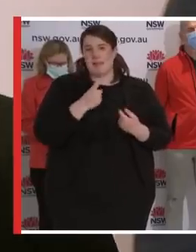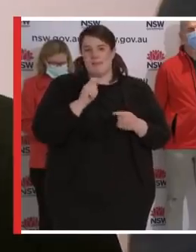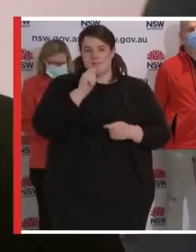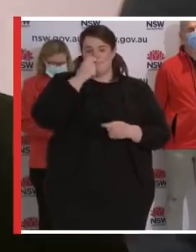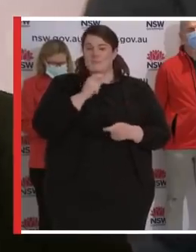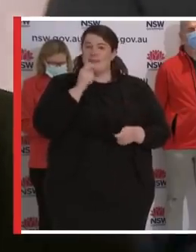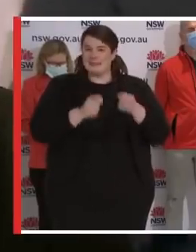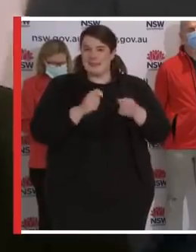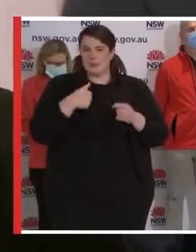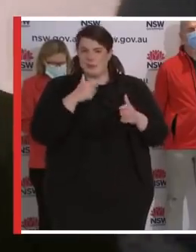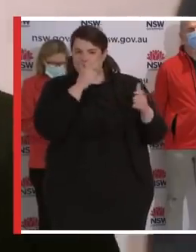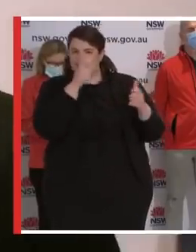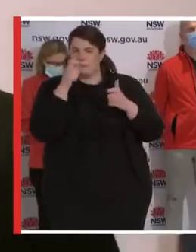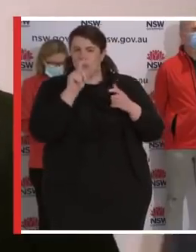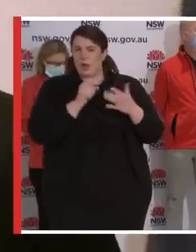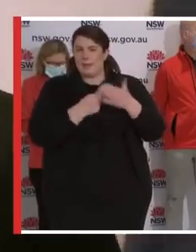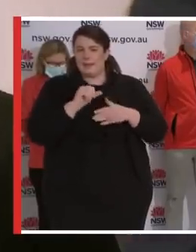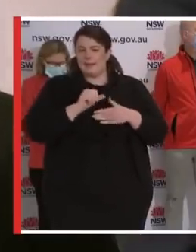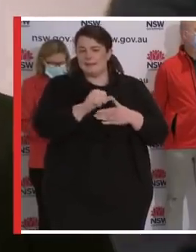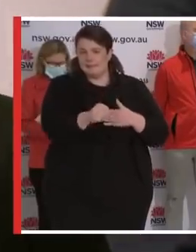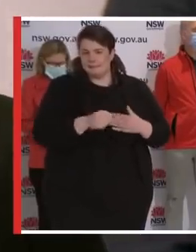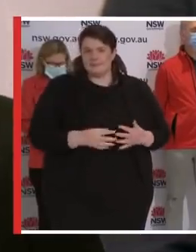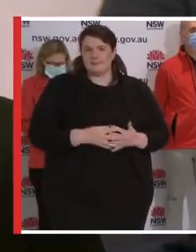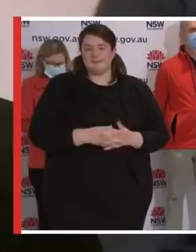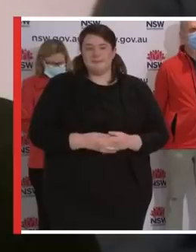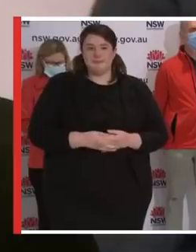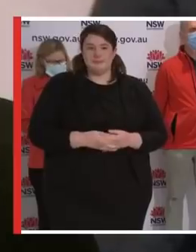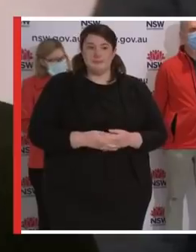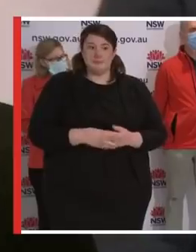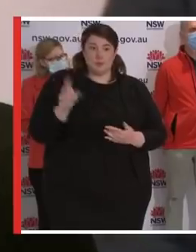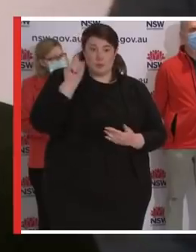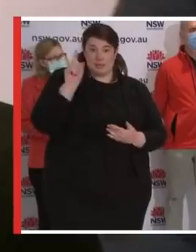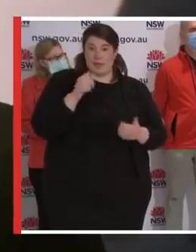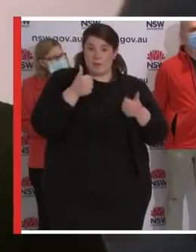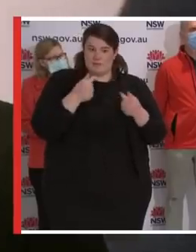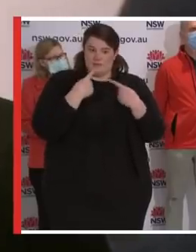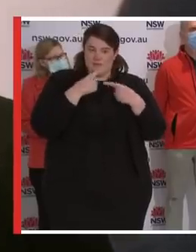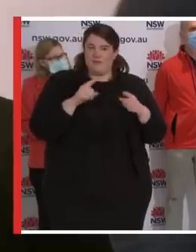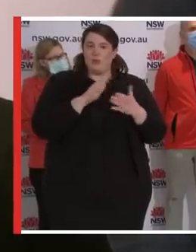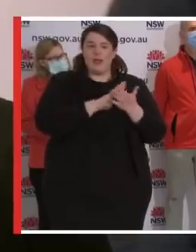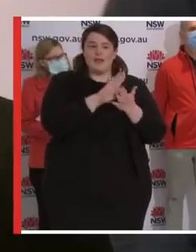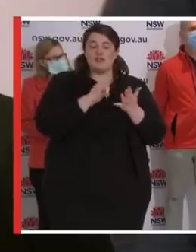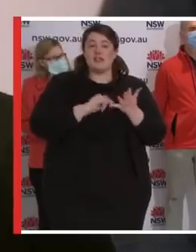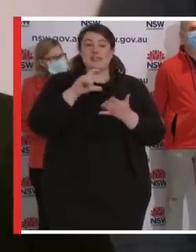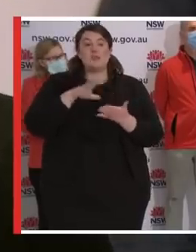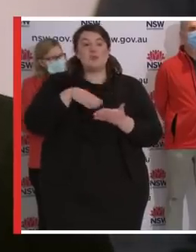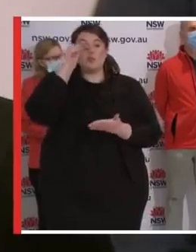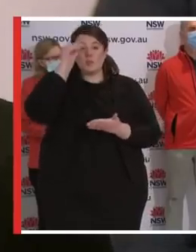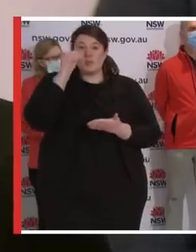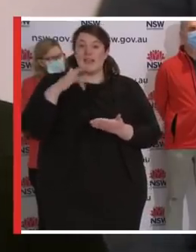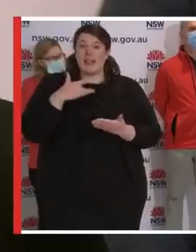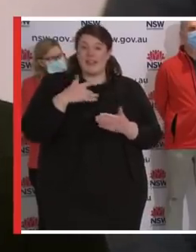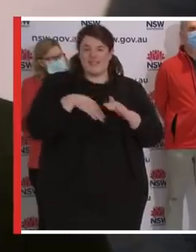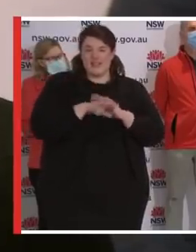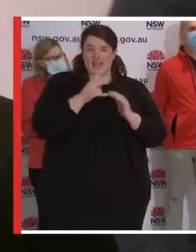community very closely. Today is a positive day for HSC students in those local government areas of concern. We're looking forward